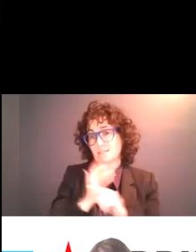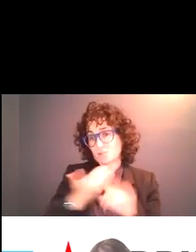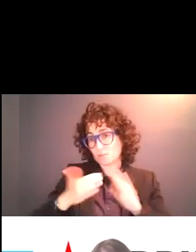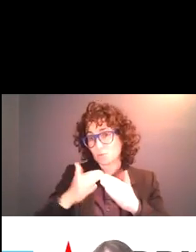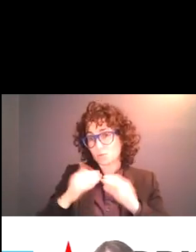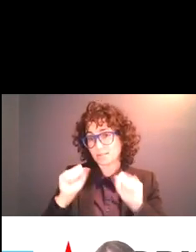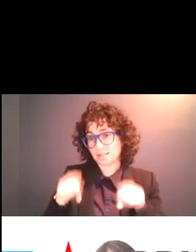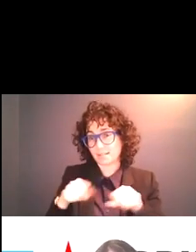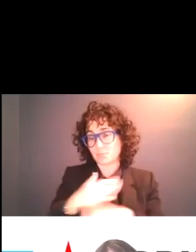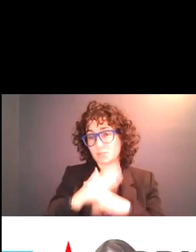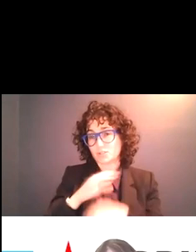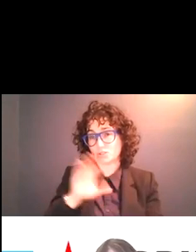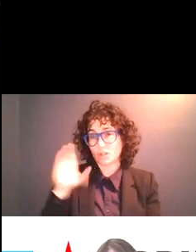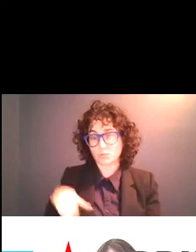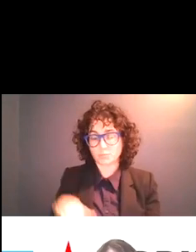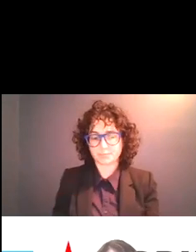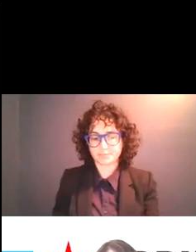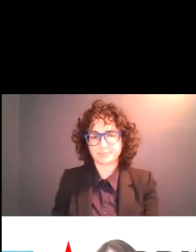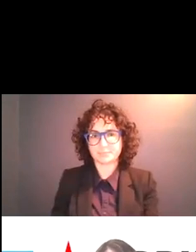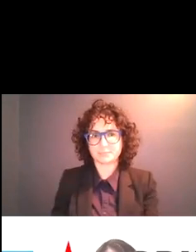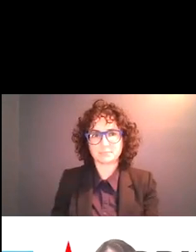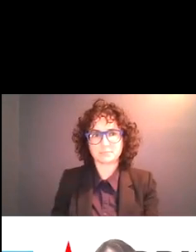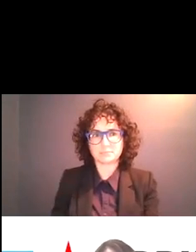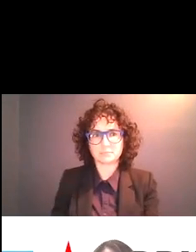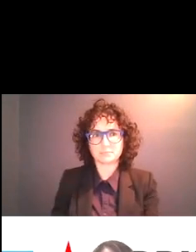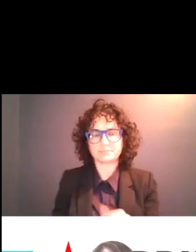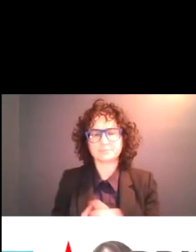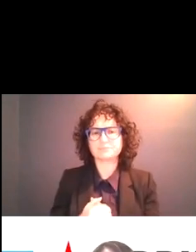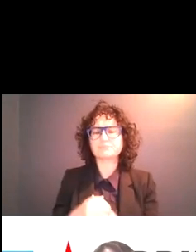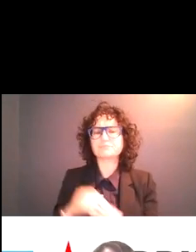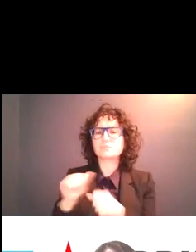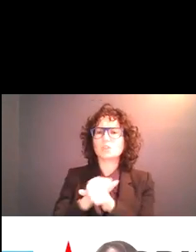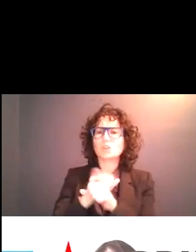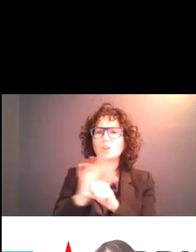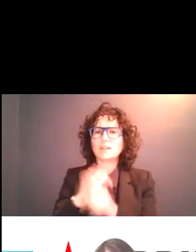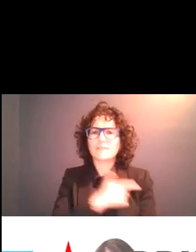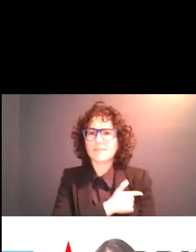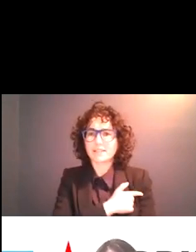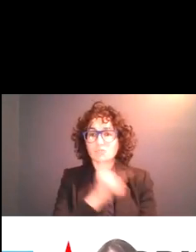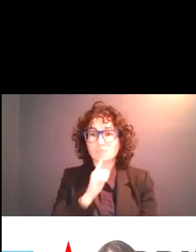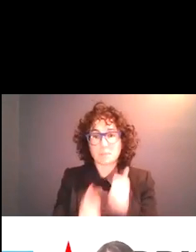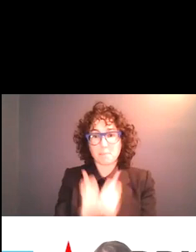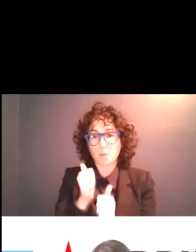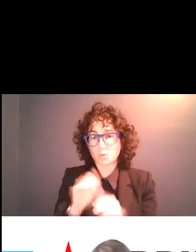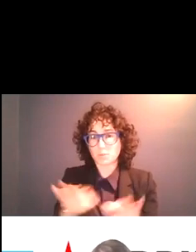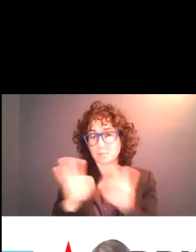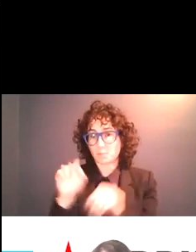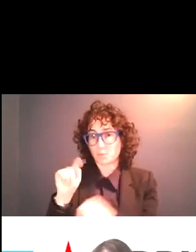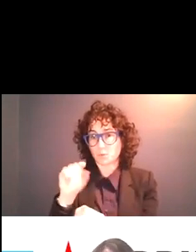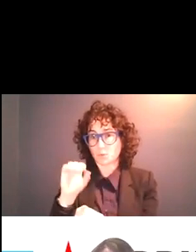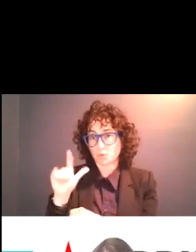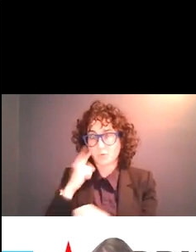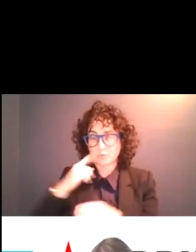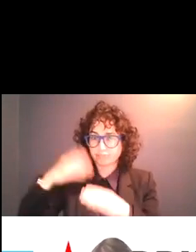protect Chicago. Next slide, please. The COVID-19 vaccine is the most important tool to end this pandemic.